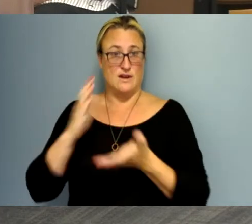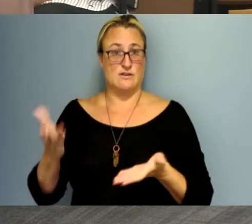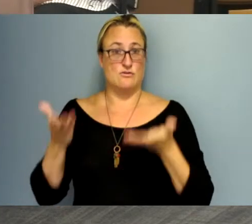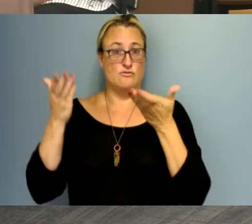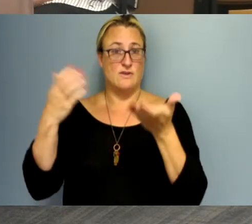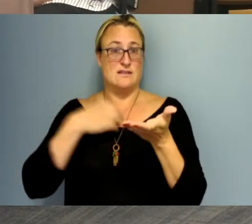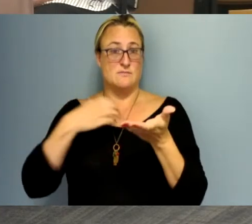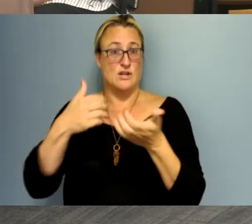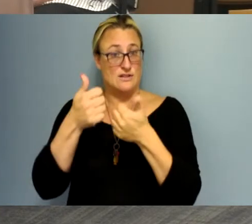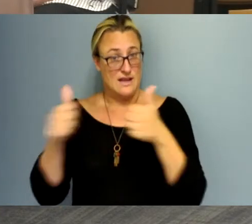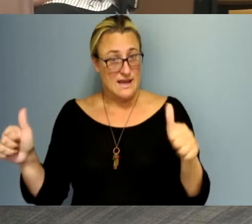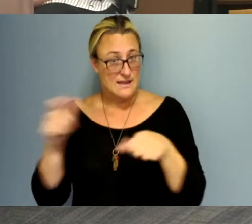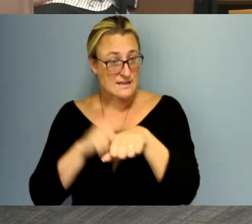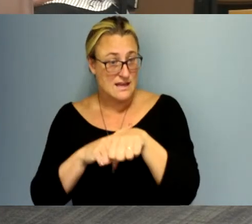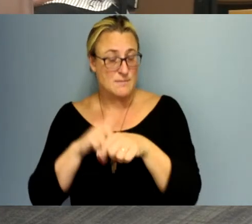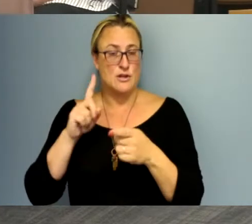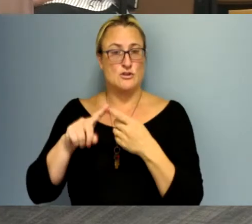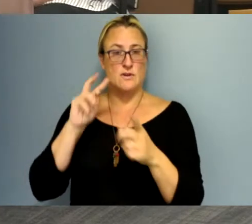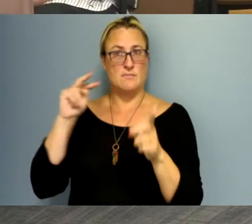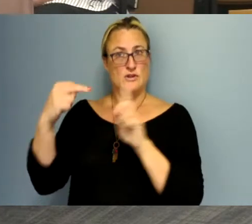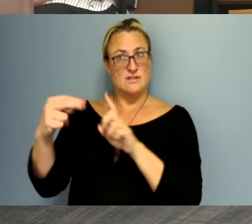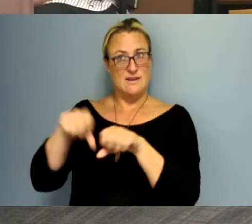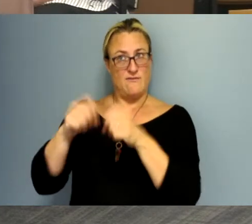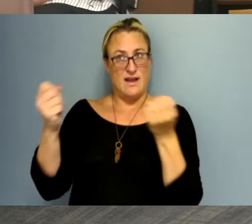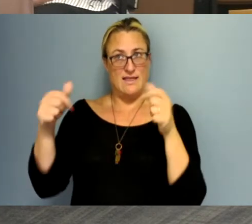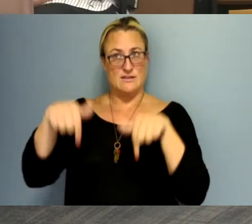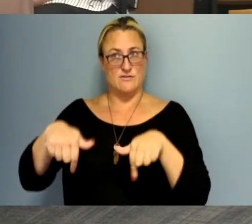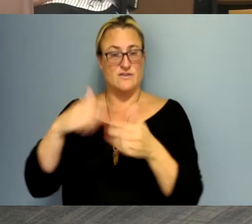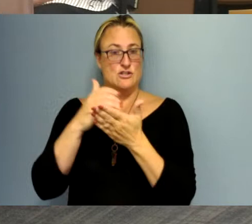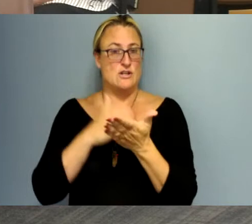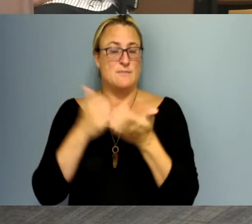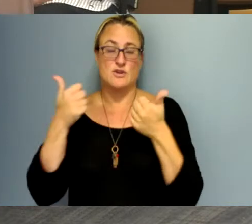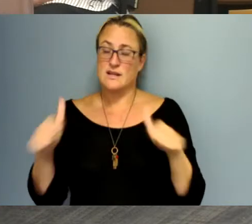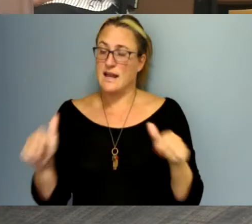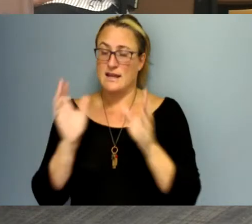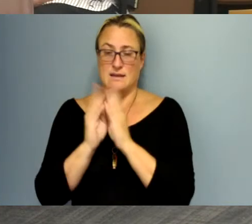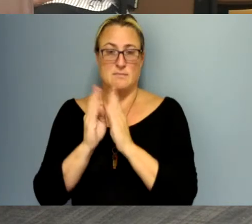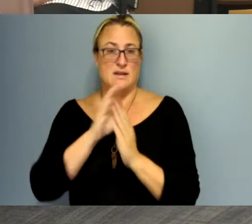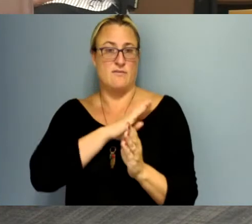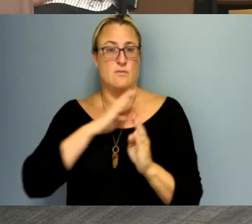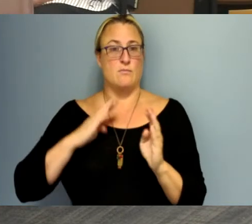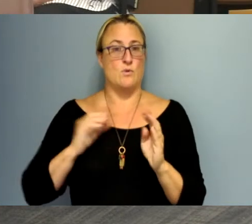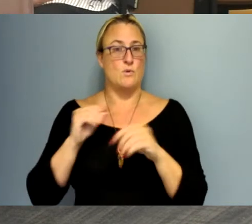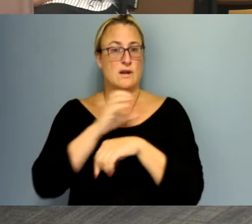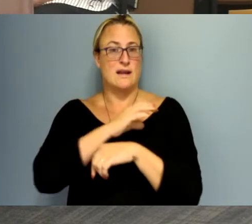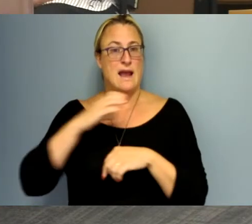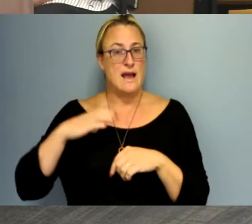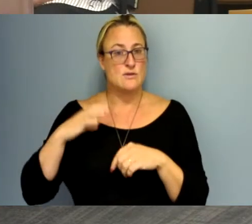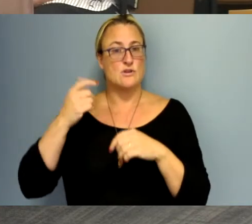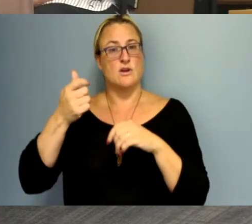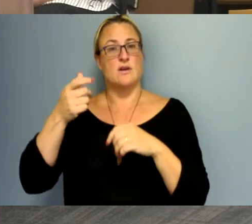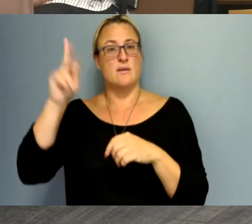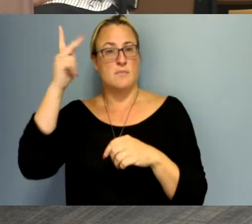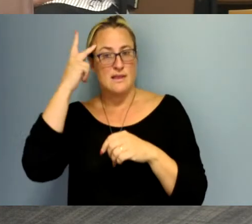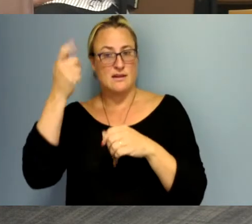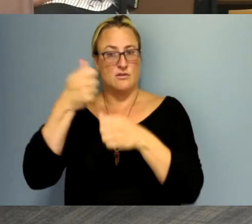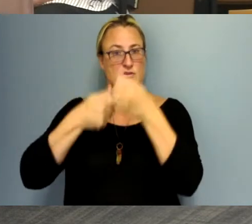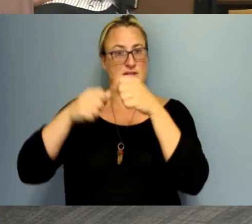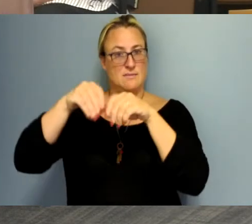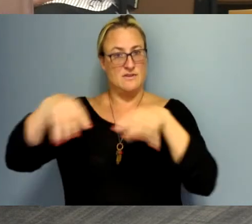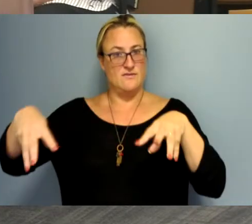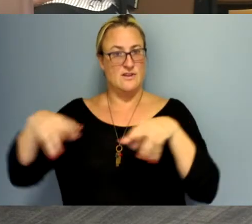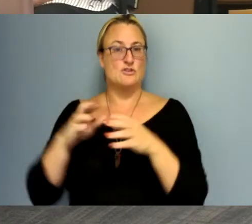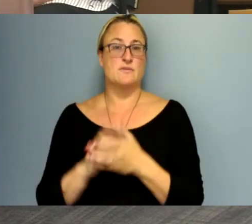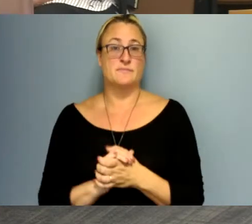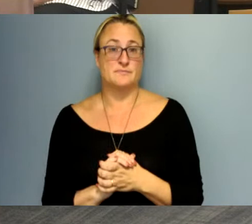any time to a perceived violation of this chapter at any meeting of a board or council of a political subdivision or authority created by a political